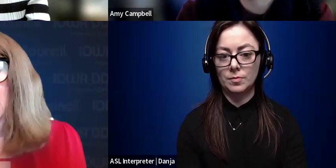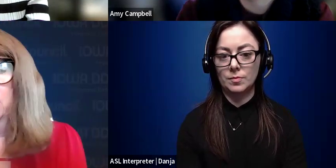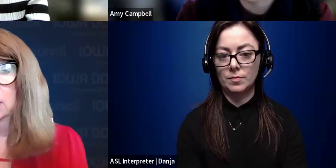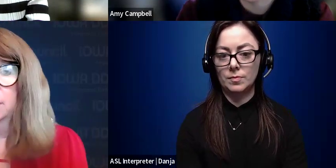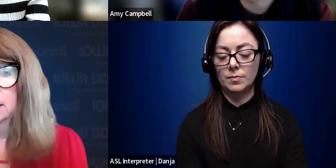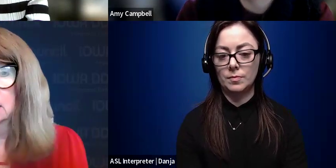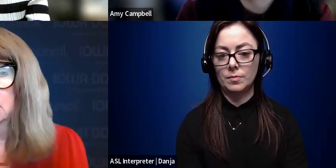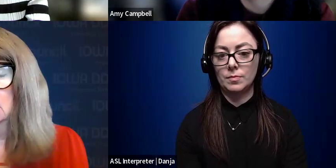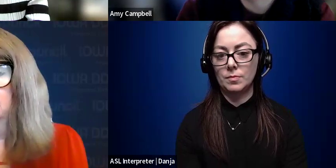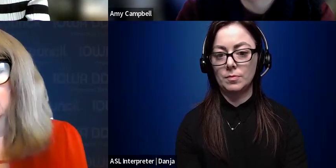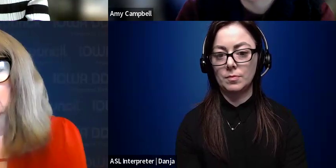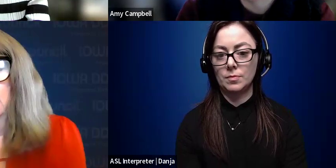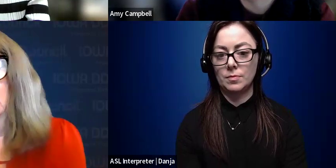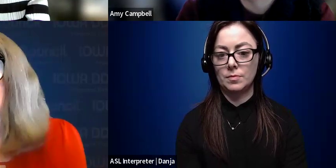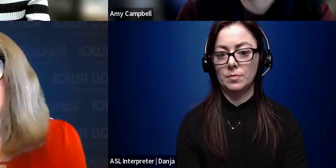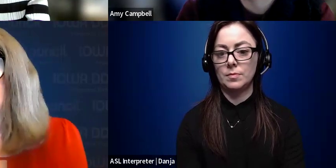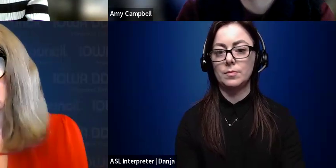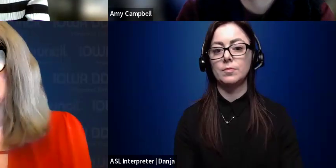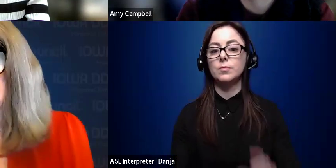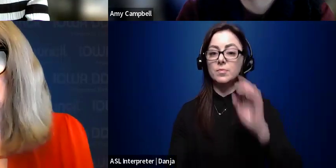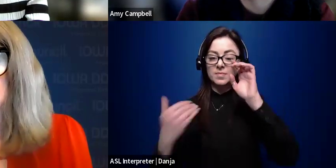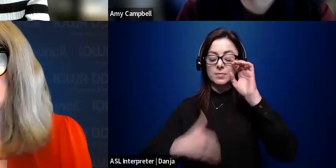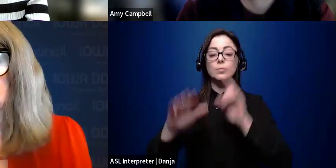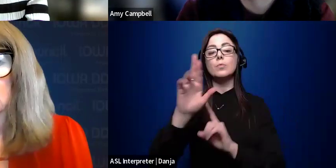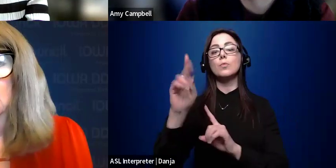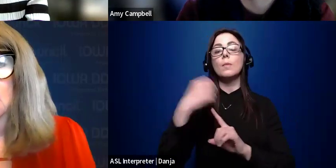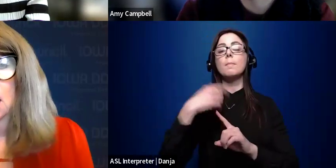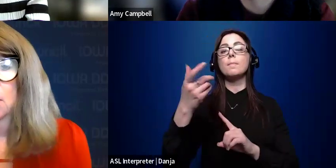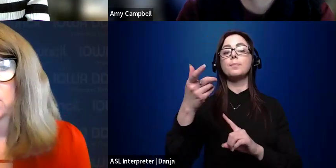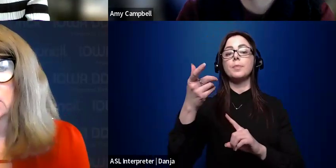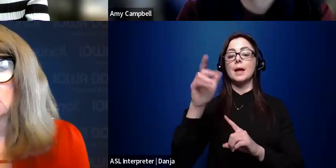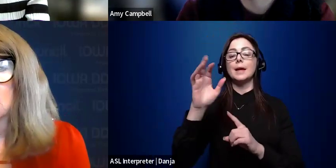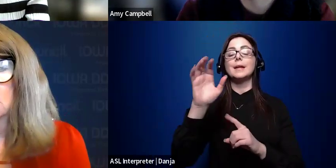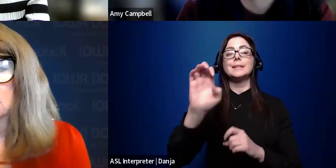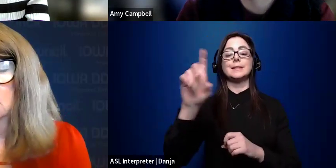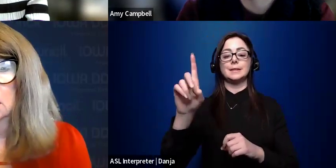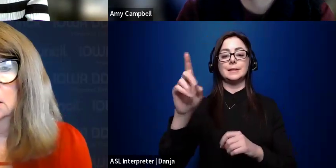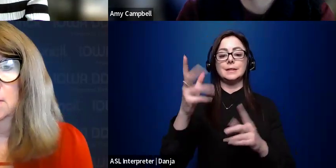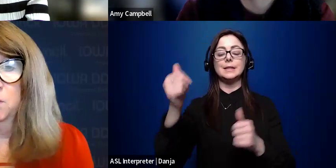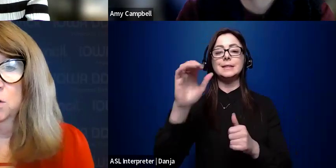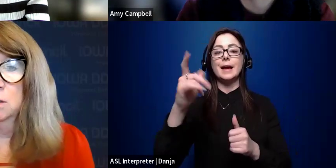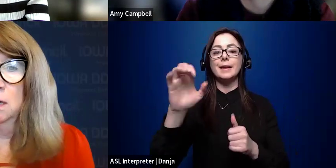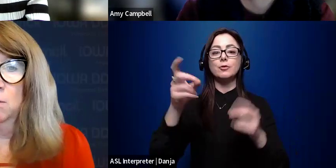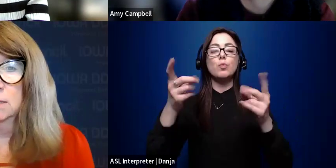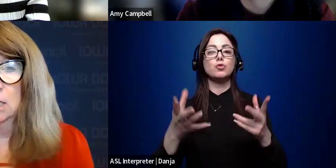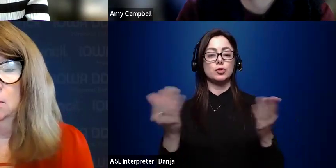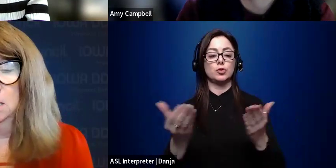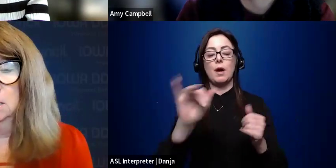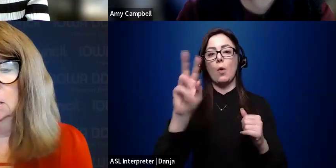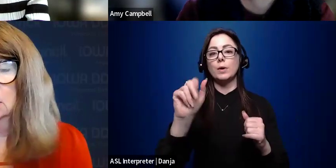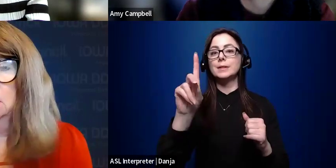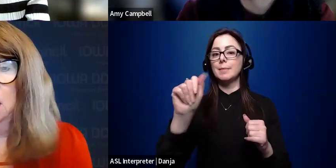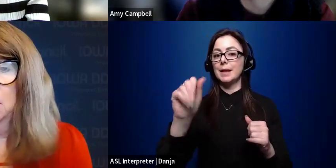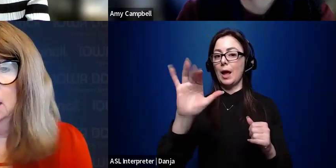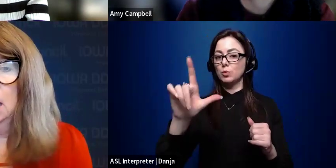Medicaid. I'm Brooke Lovelace. I'm the Executive Director of the Iowa Developmental Disabilities Council. We do know that there is some confusion on what's actually